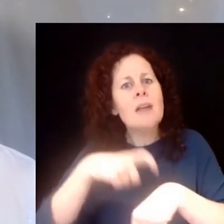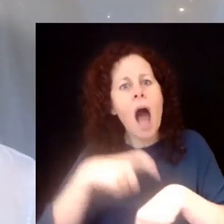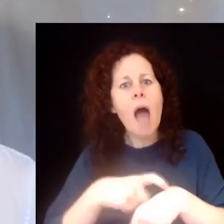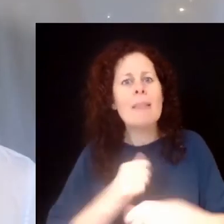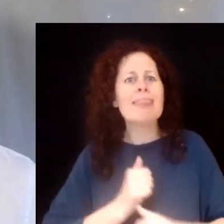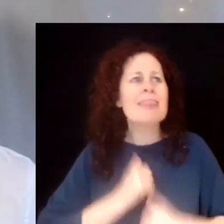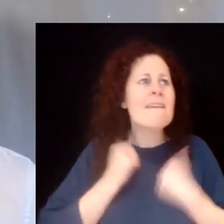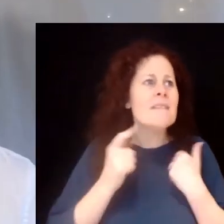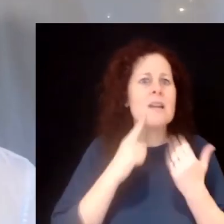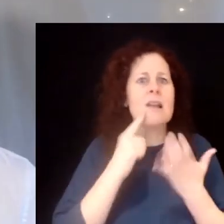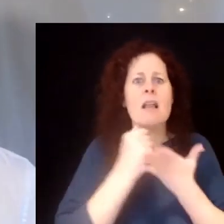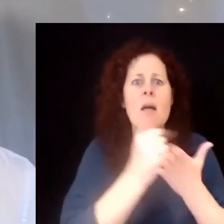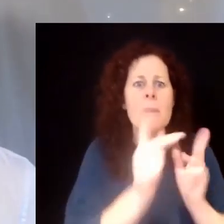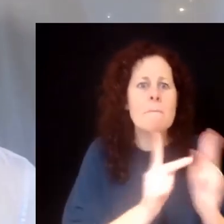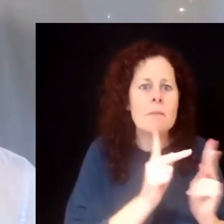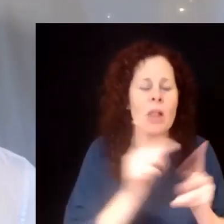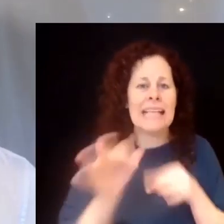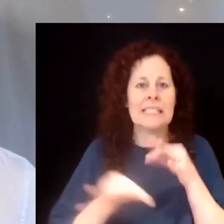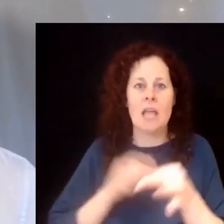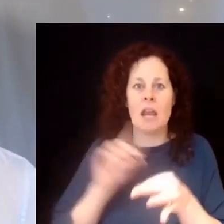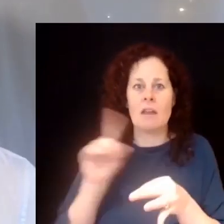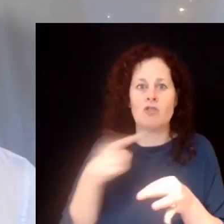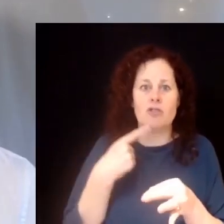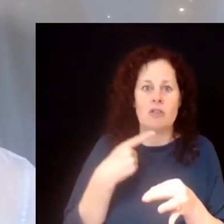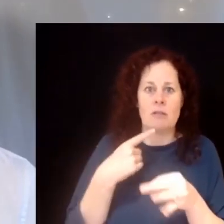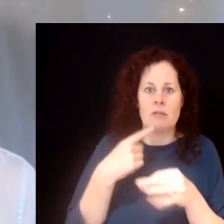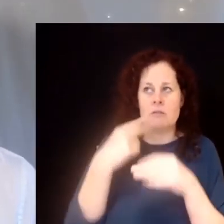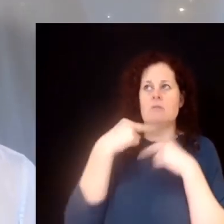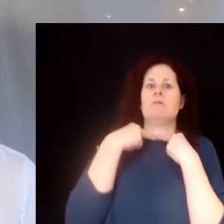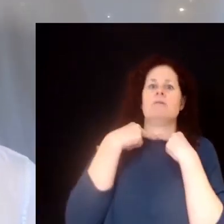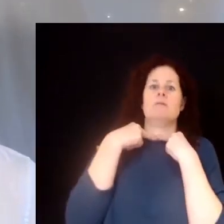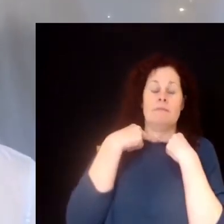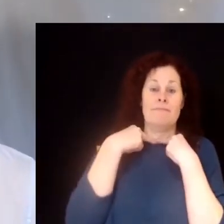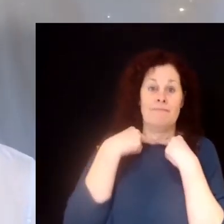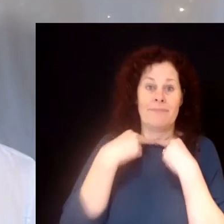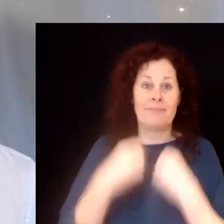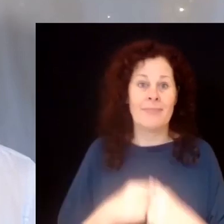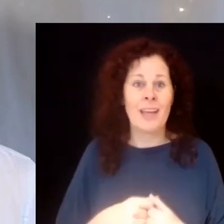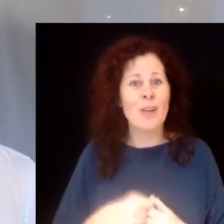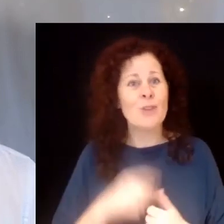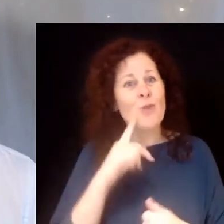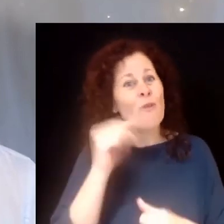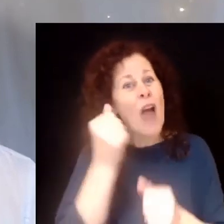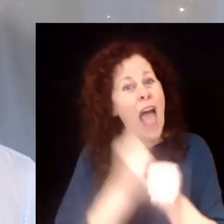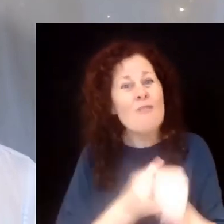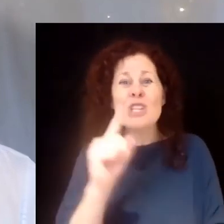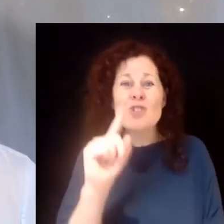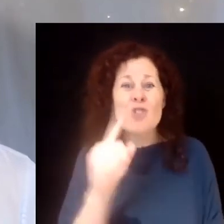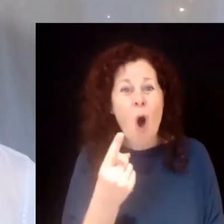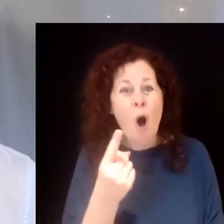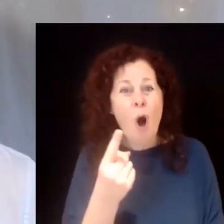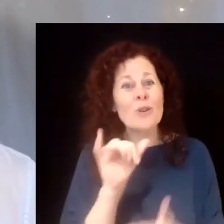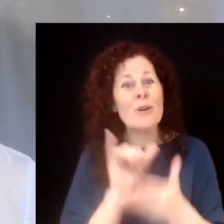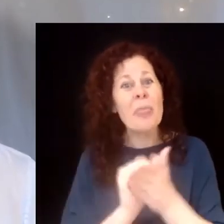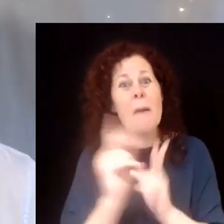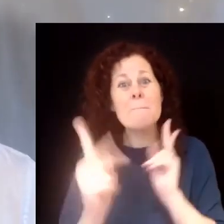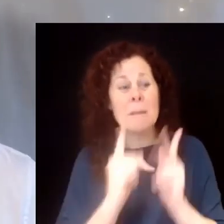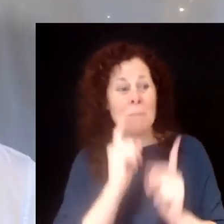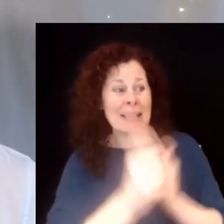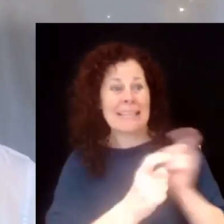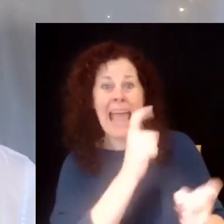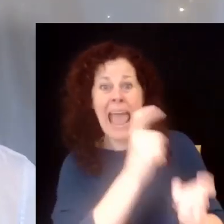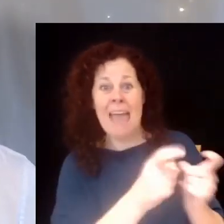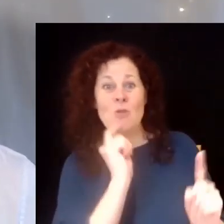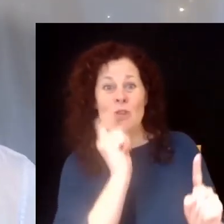leading, serving, and learning instead of just surviving. Every dollar that was ever donated to the scholarship fund,